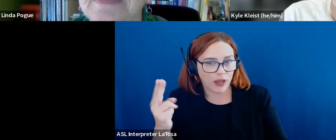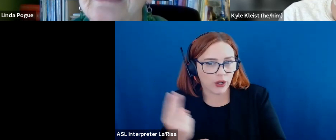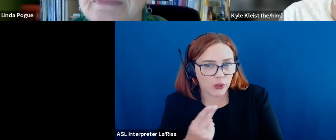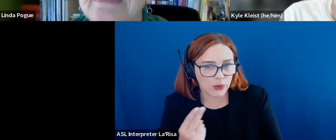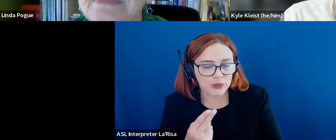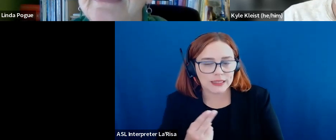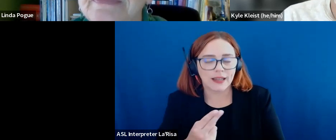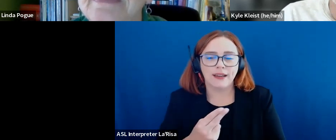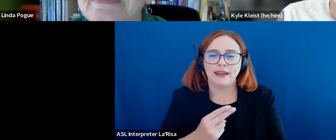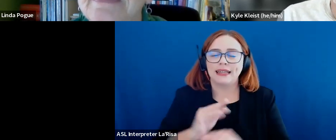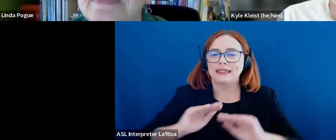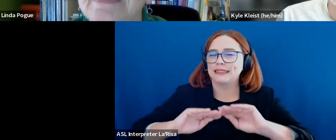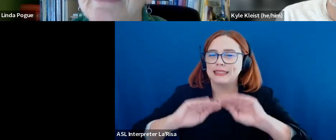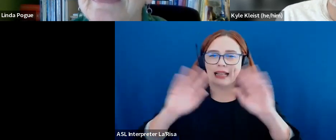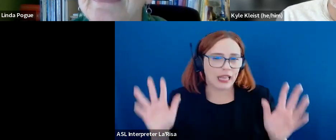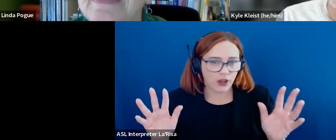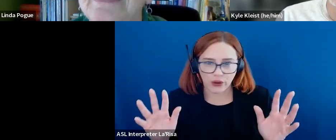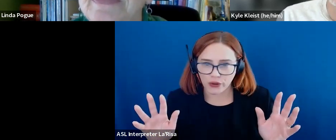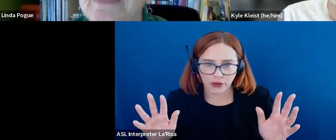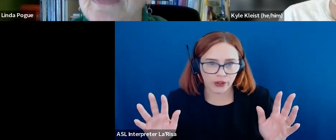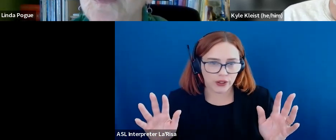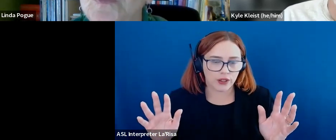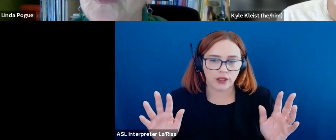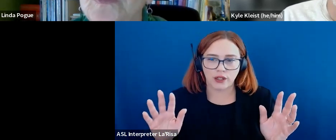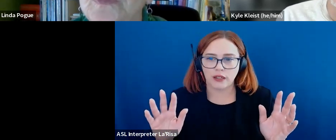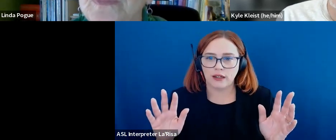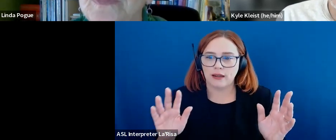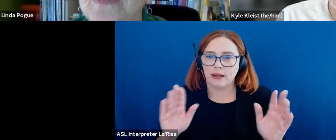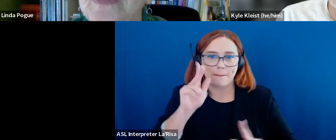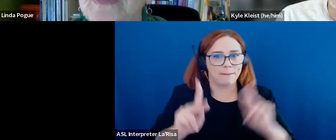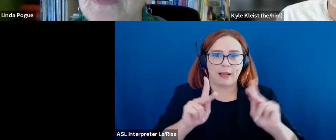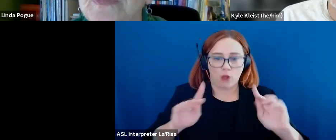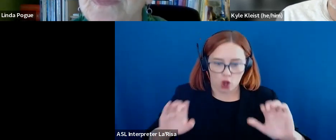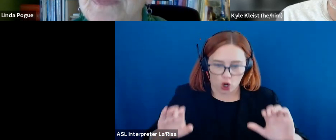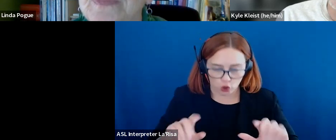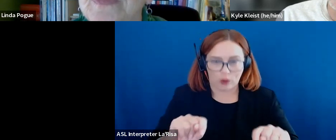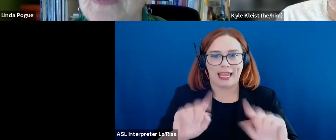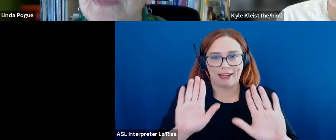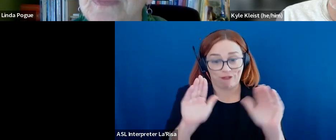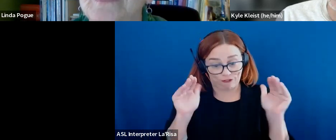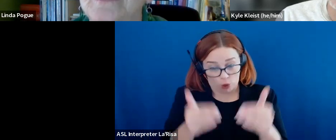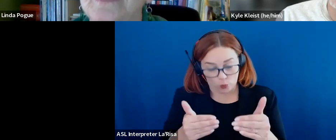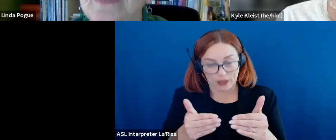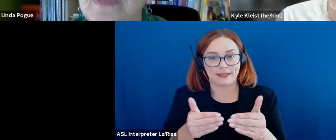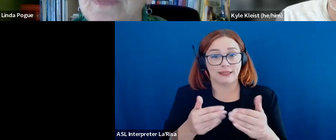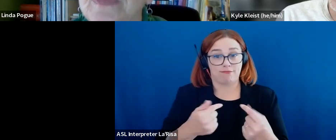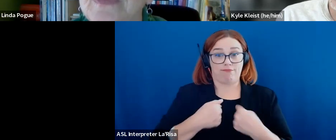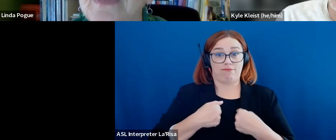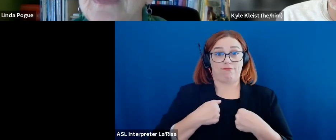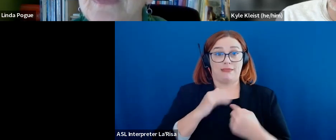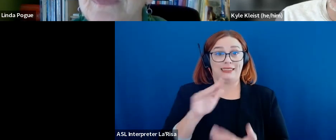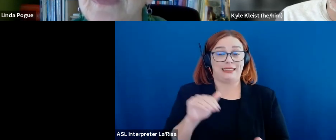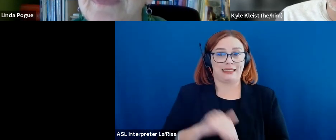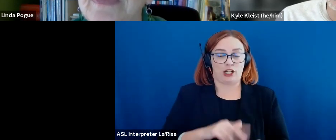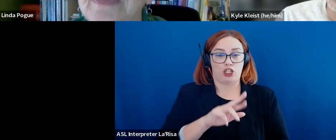that people are focusing on it, just as our center is trying to re-engage when it comes to